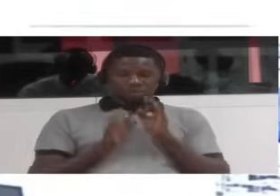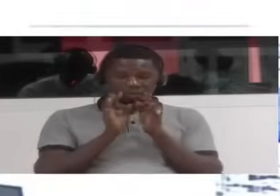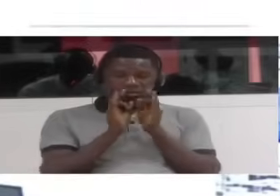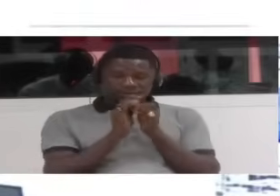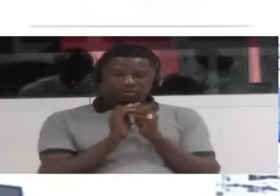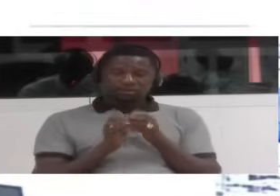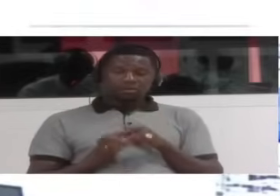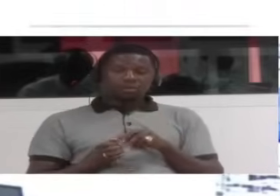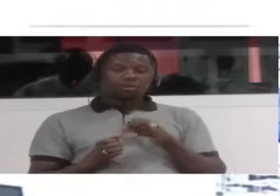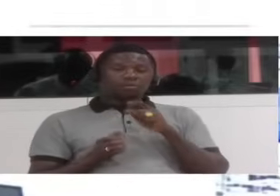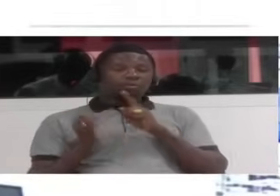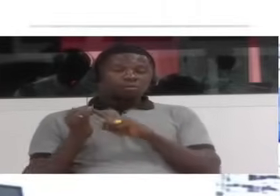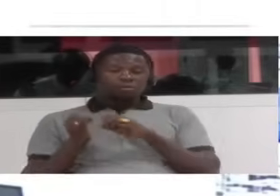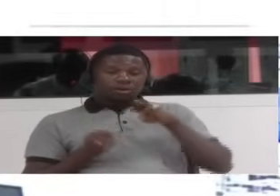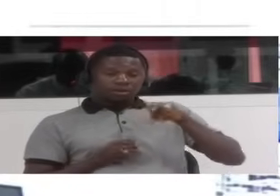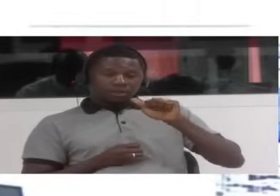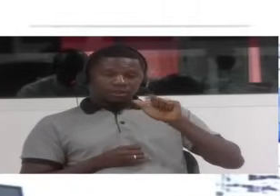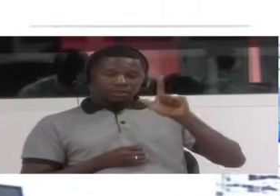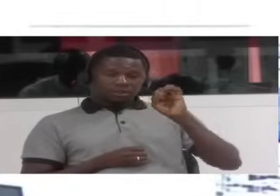explain an operation